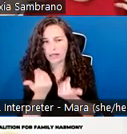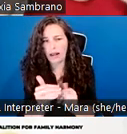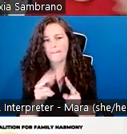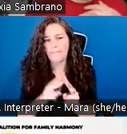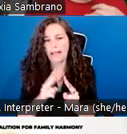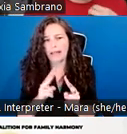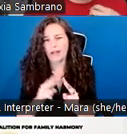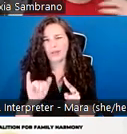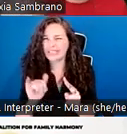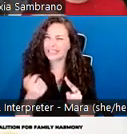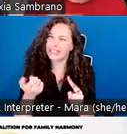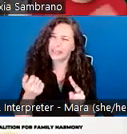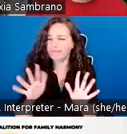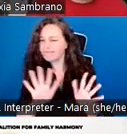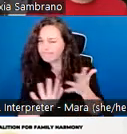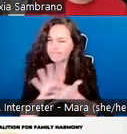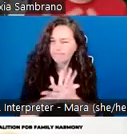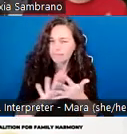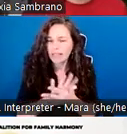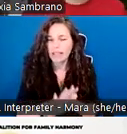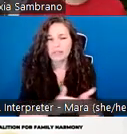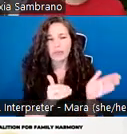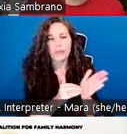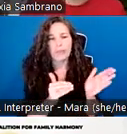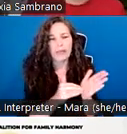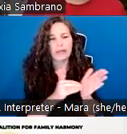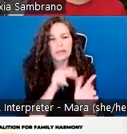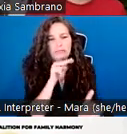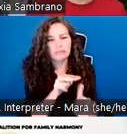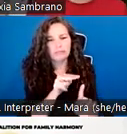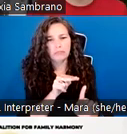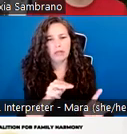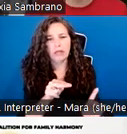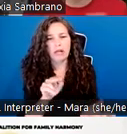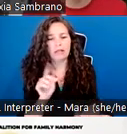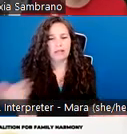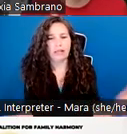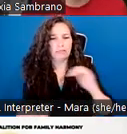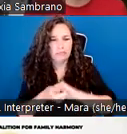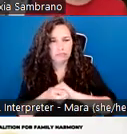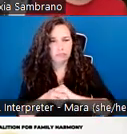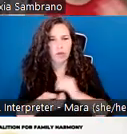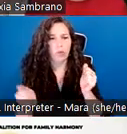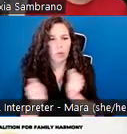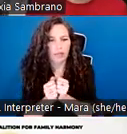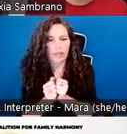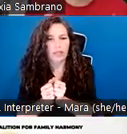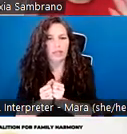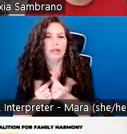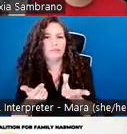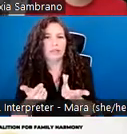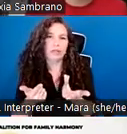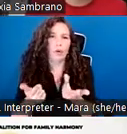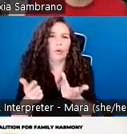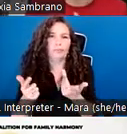So the medical gaze works really hand in hand with transnormativity. So if you've all heard the phrase heteronormativity, this